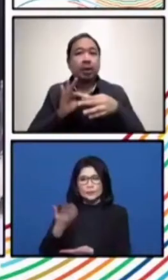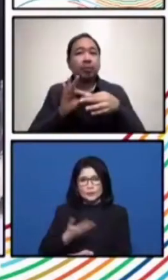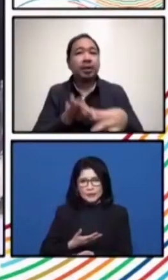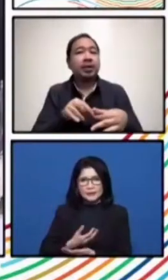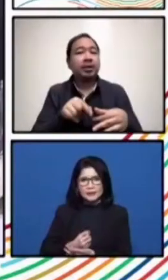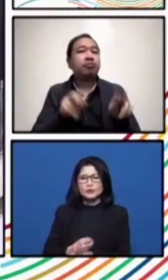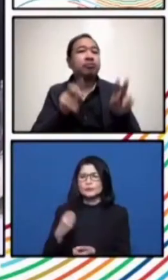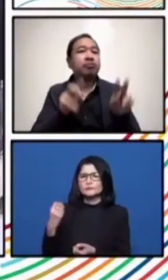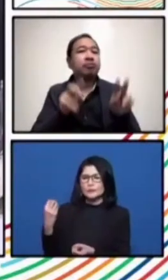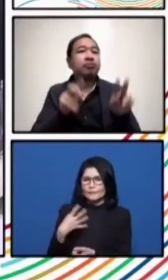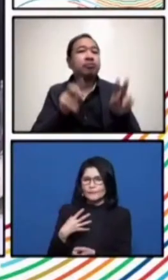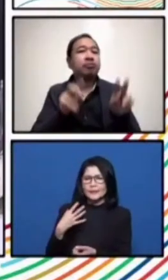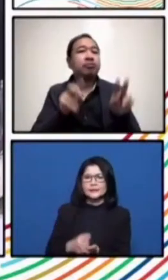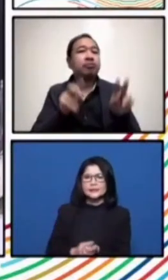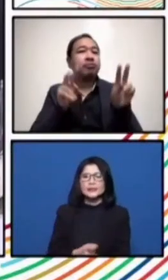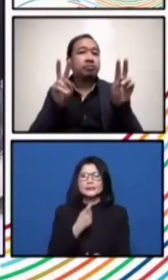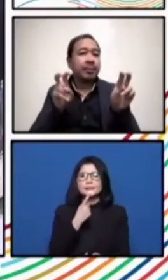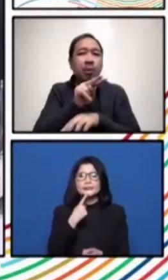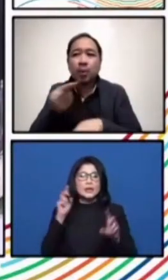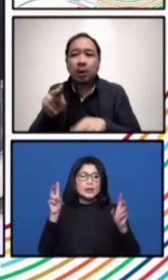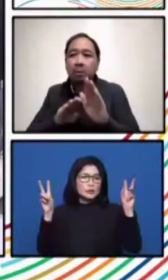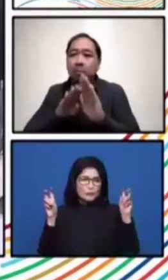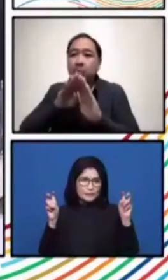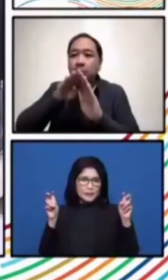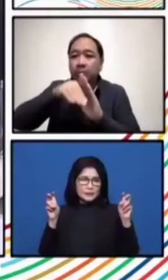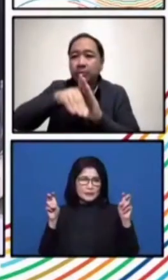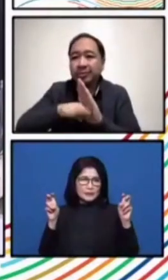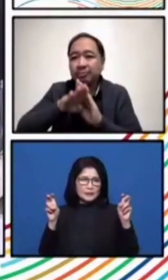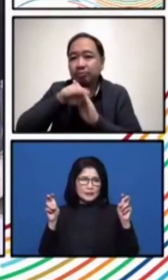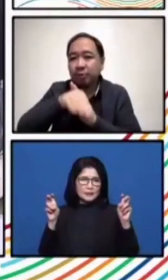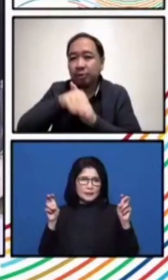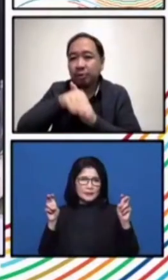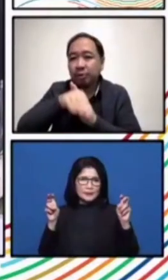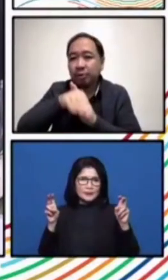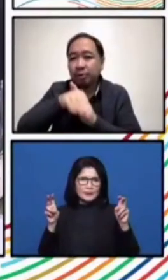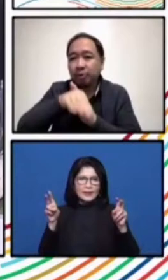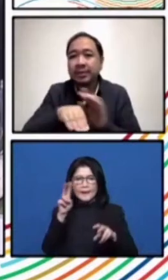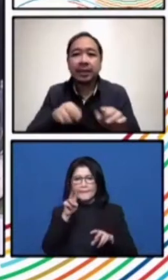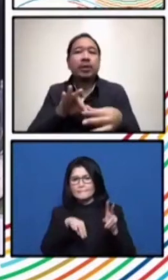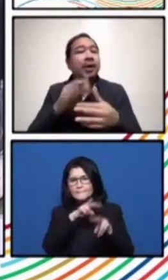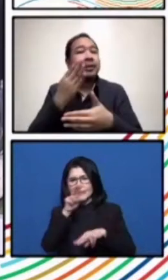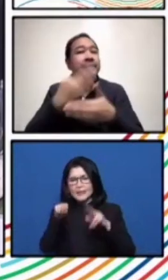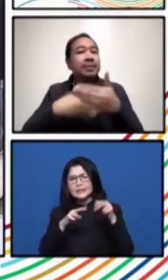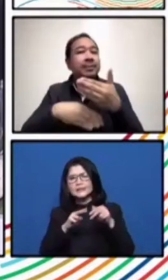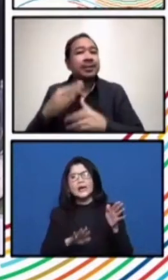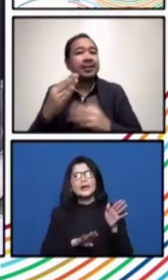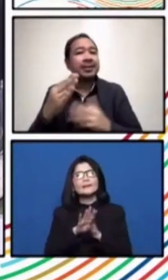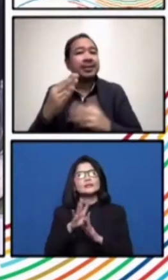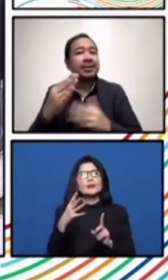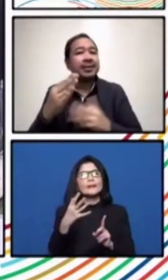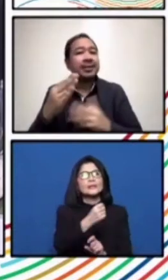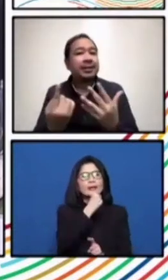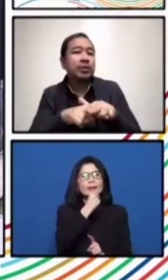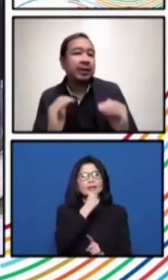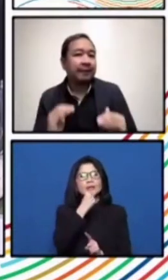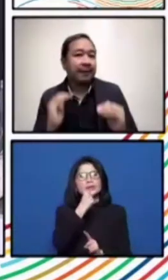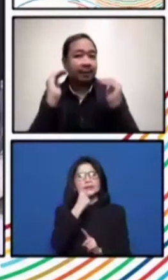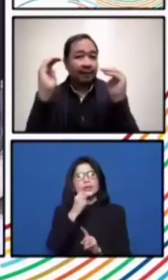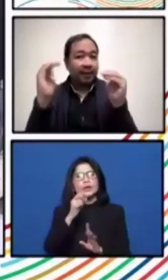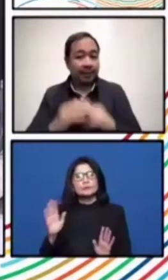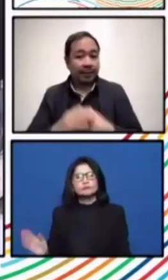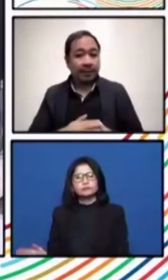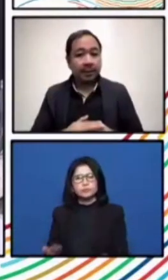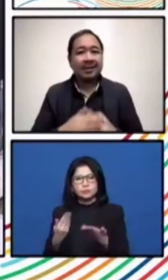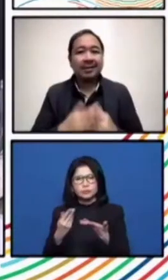trekking progress towards the achievement of disability inclusive development again in in the interest of time